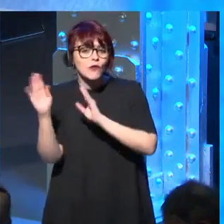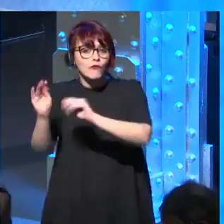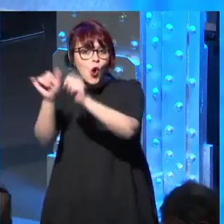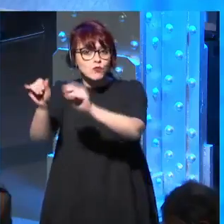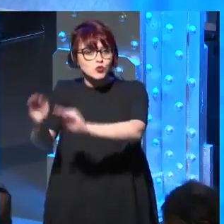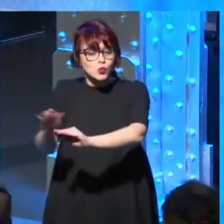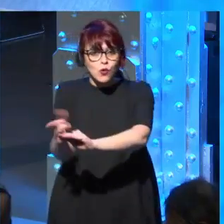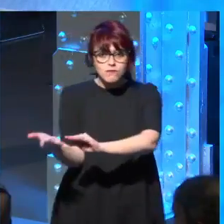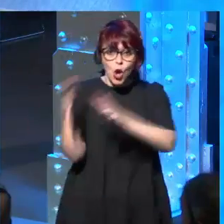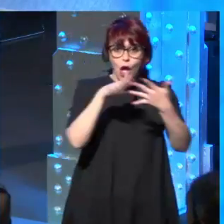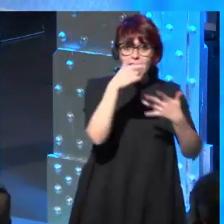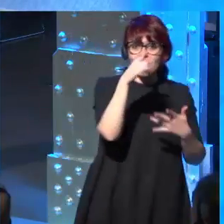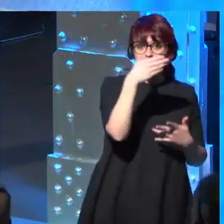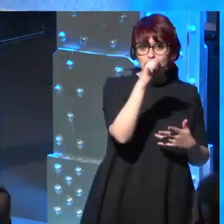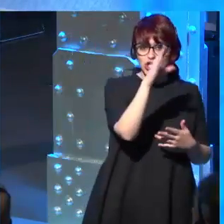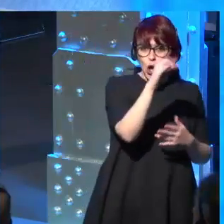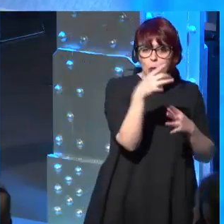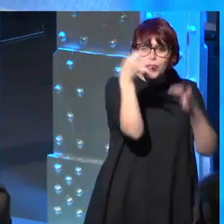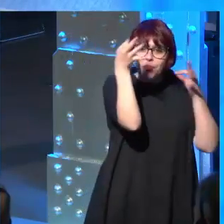very delicate, very surprising.